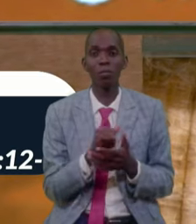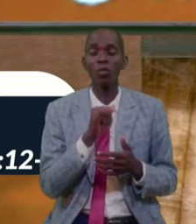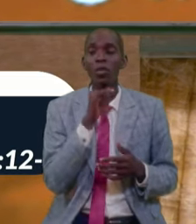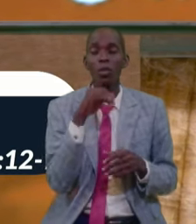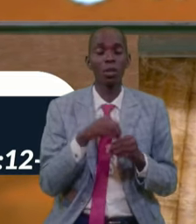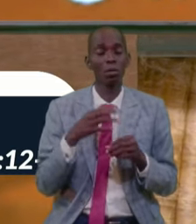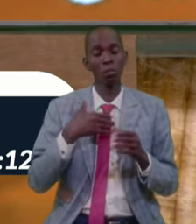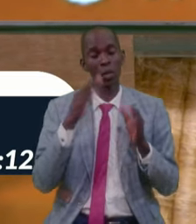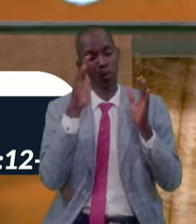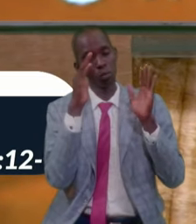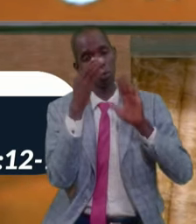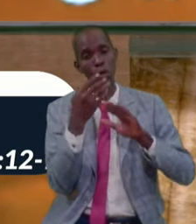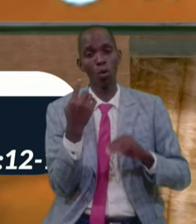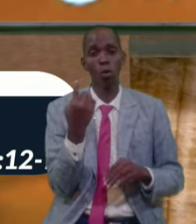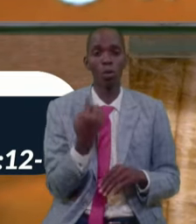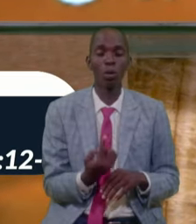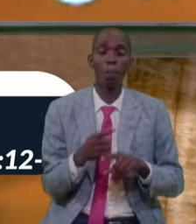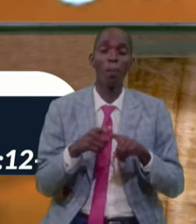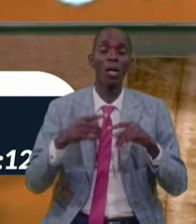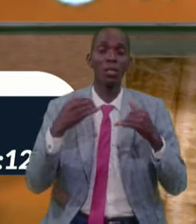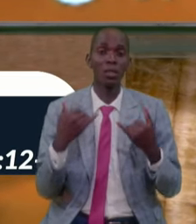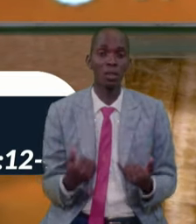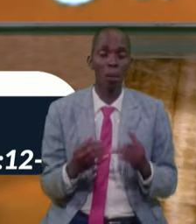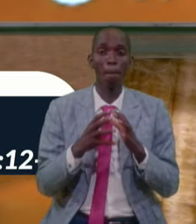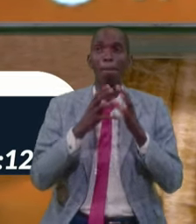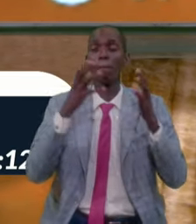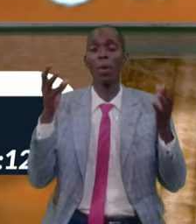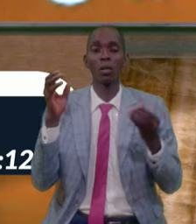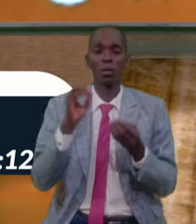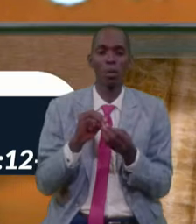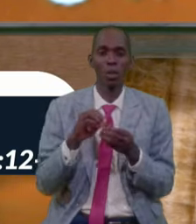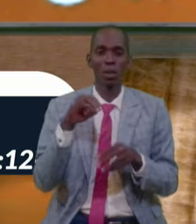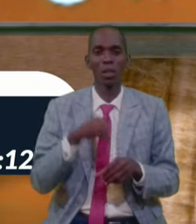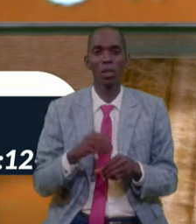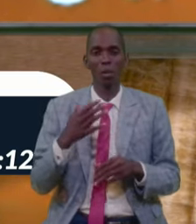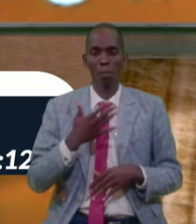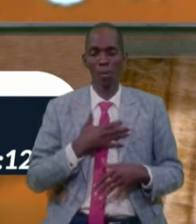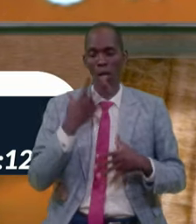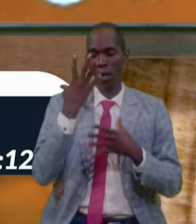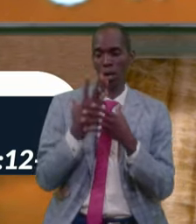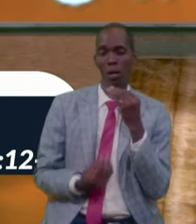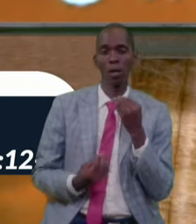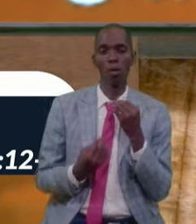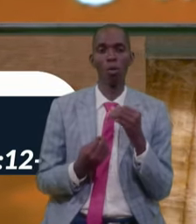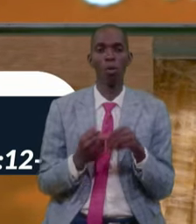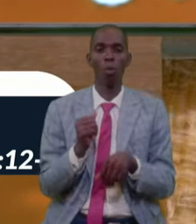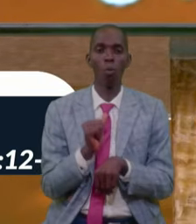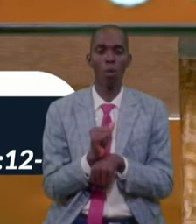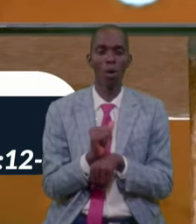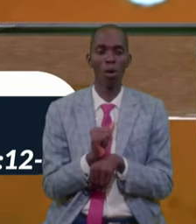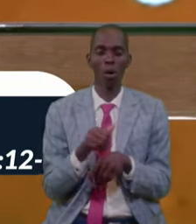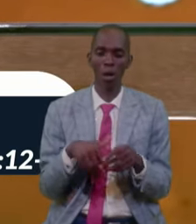presence only, but now much more in my absence, walk